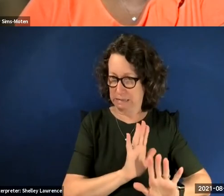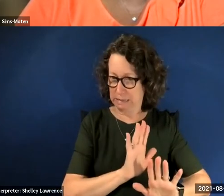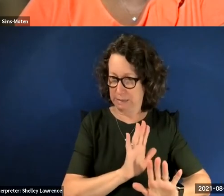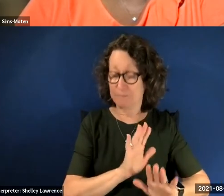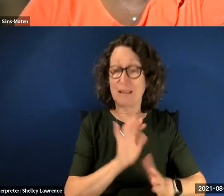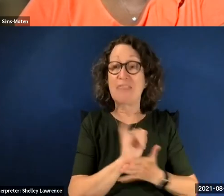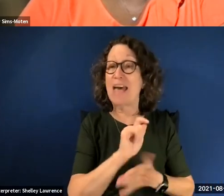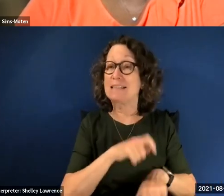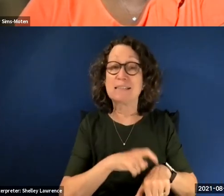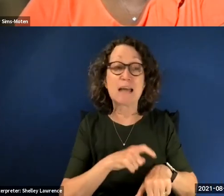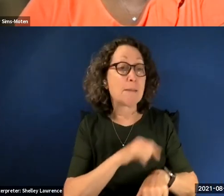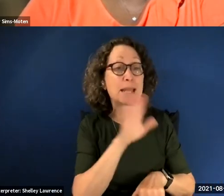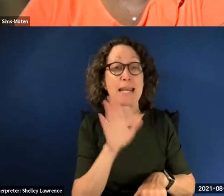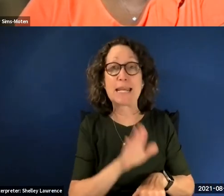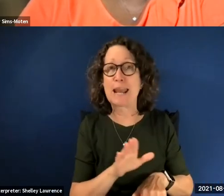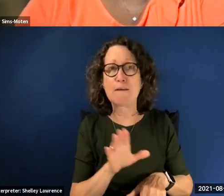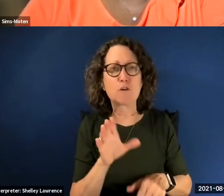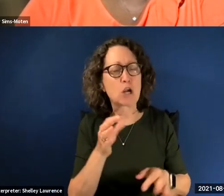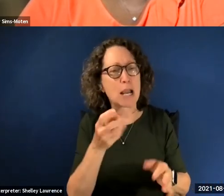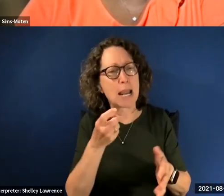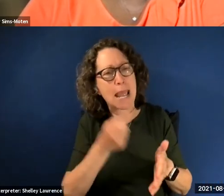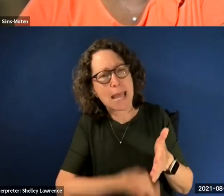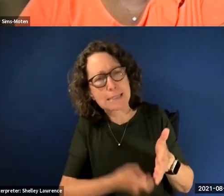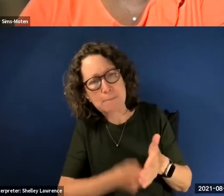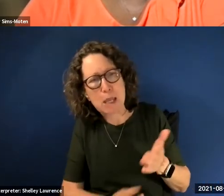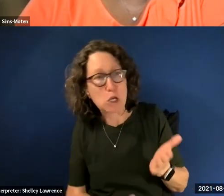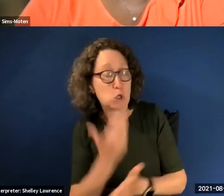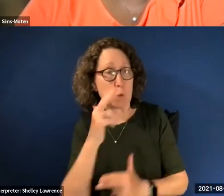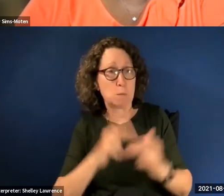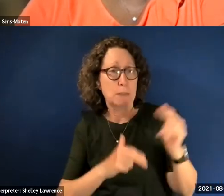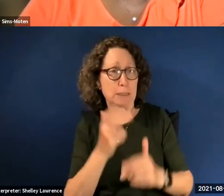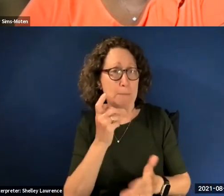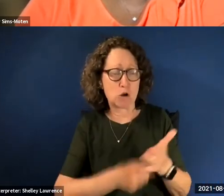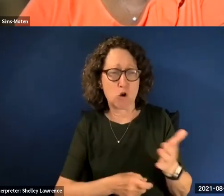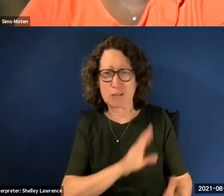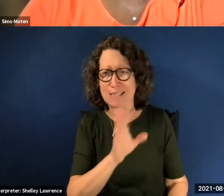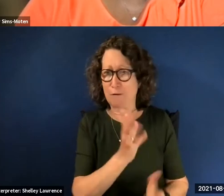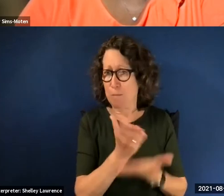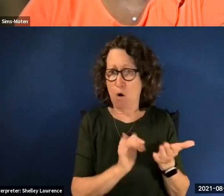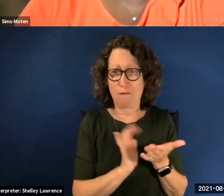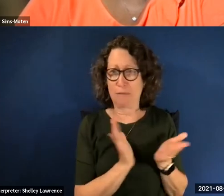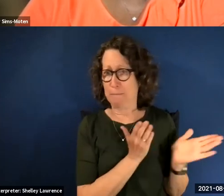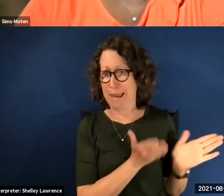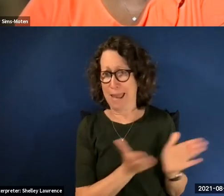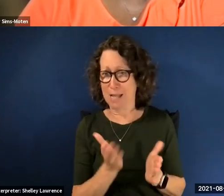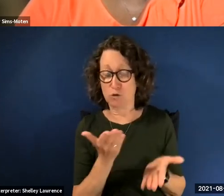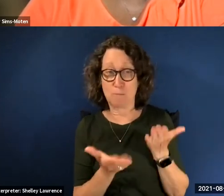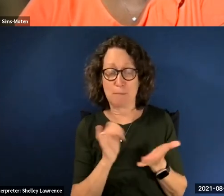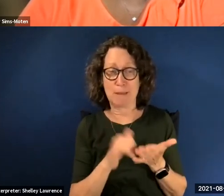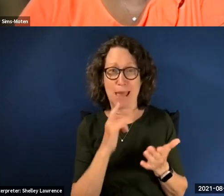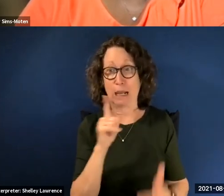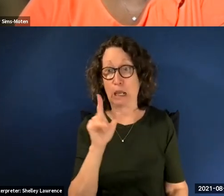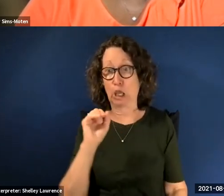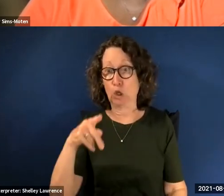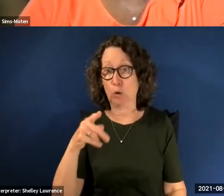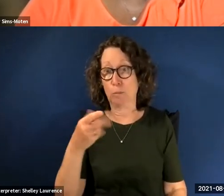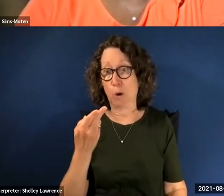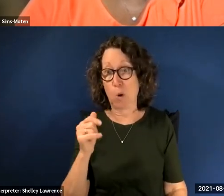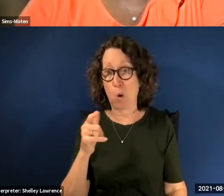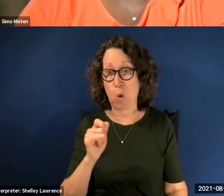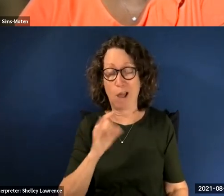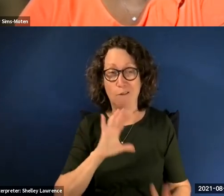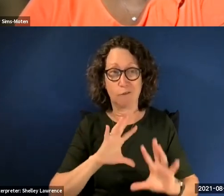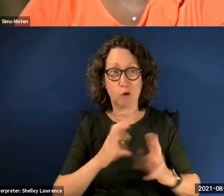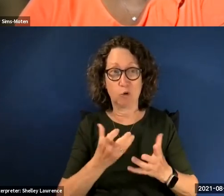At the time, there was never any estimate about what a new building might cost. So, you know, that might be a loophole in the thinking of the